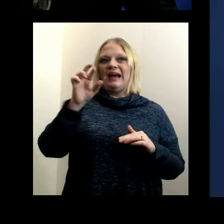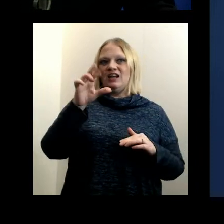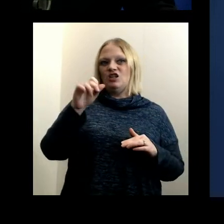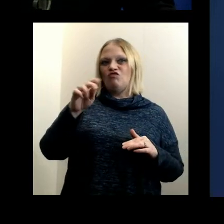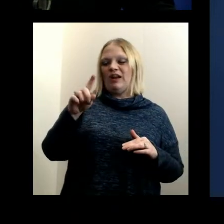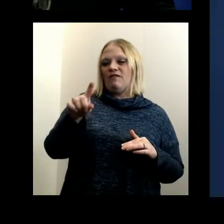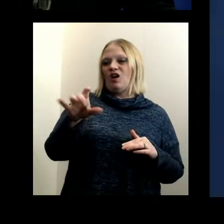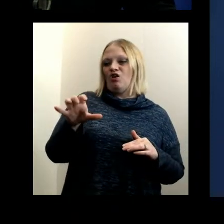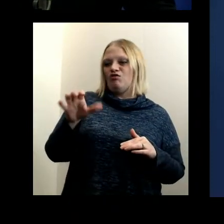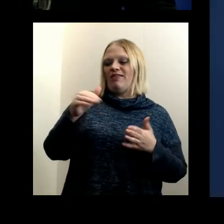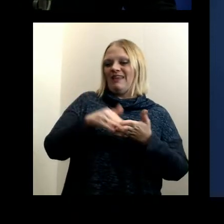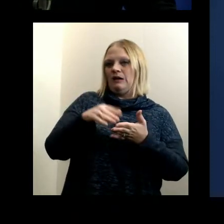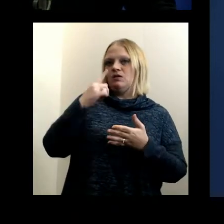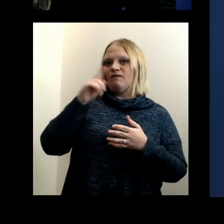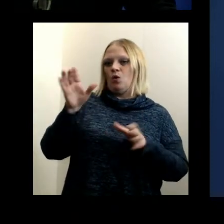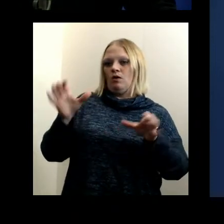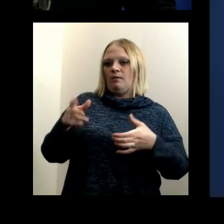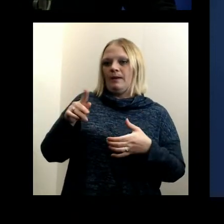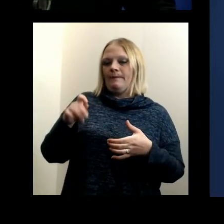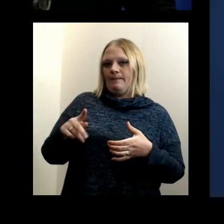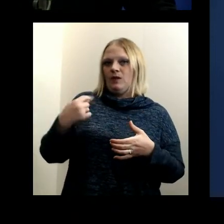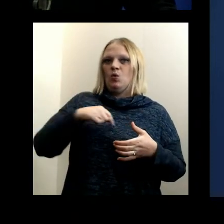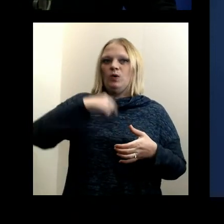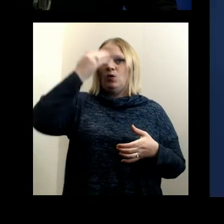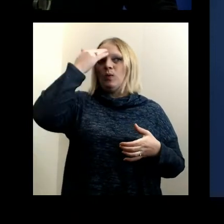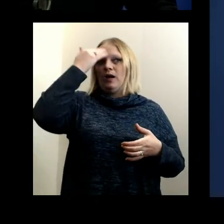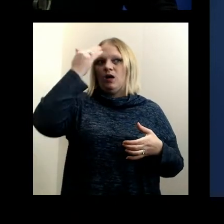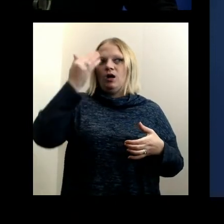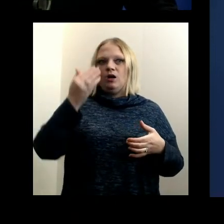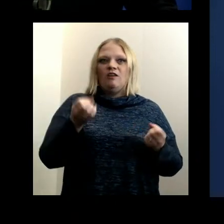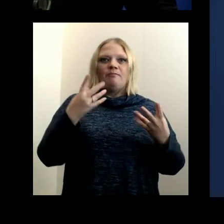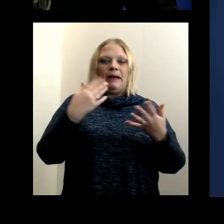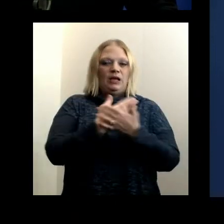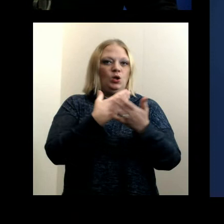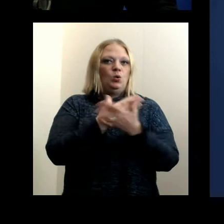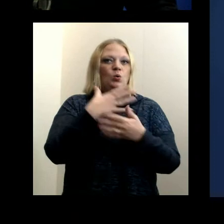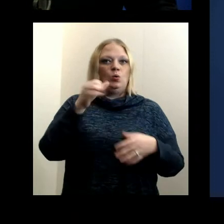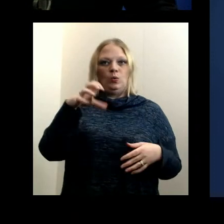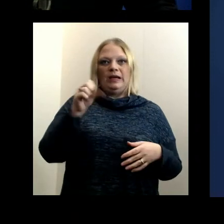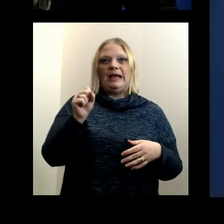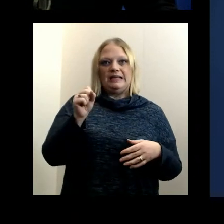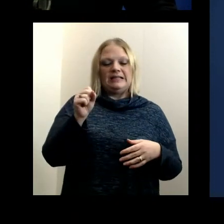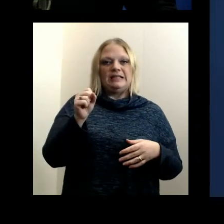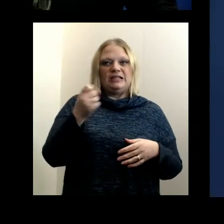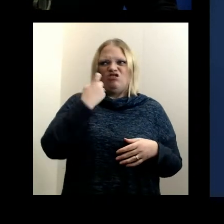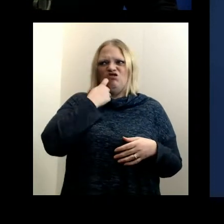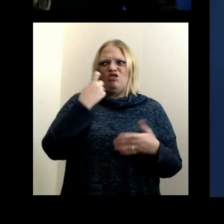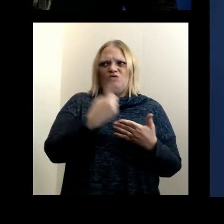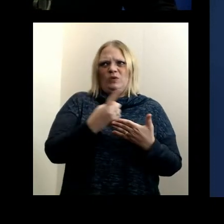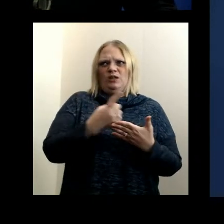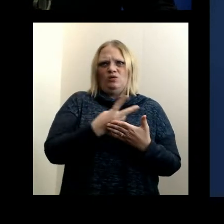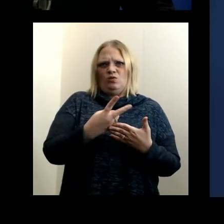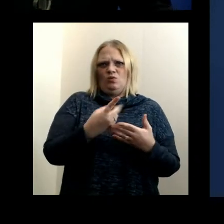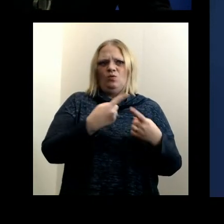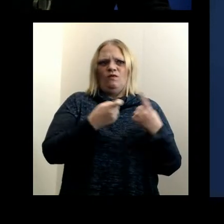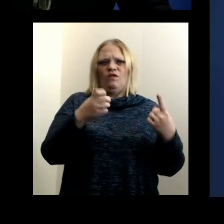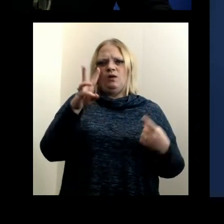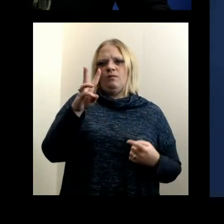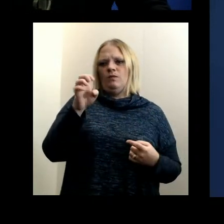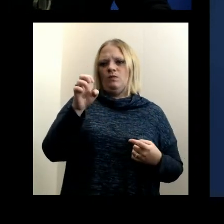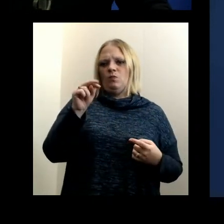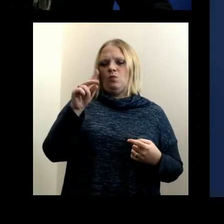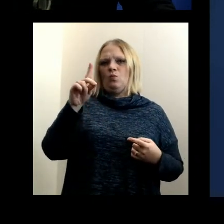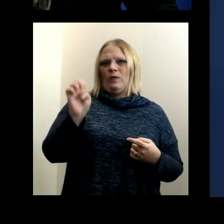the 100,000 population. We are aware of a number of new cases in the last week or two coming from the Wendy